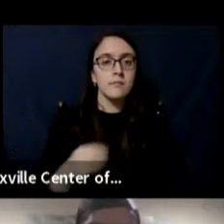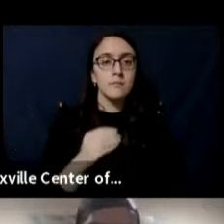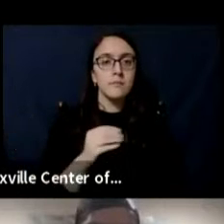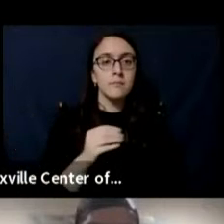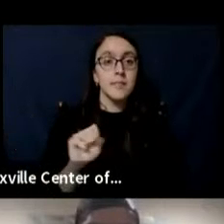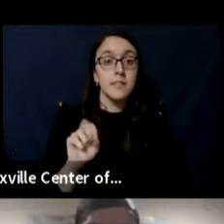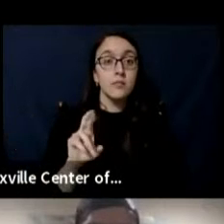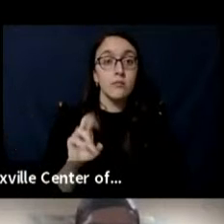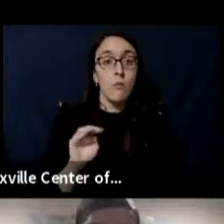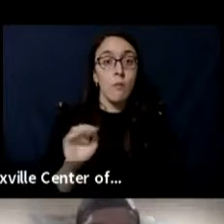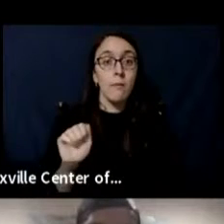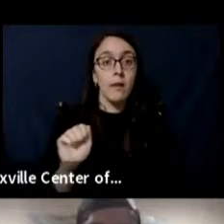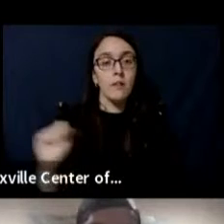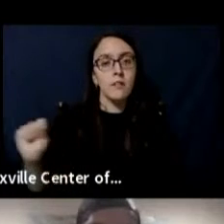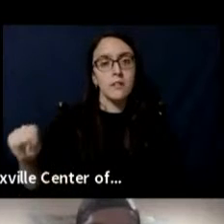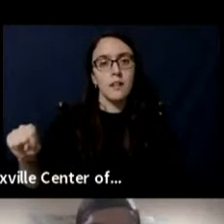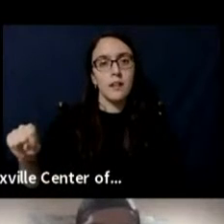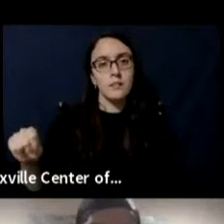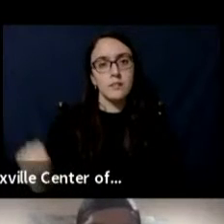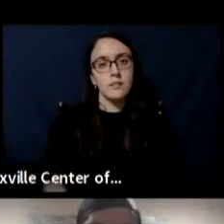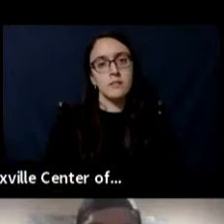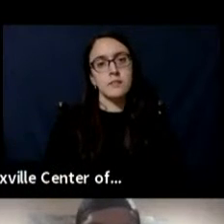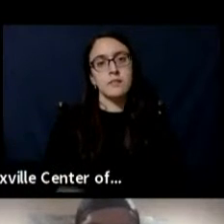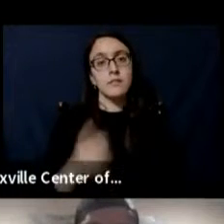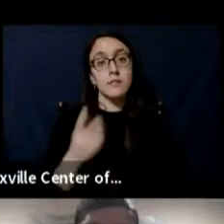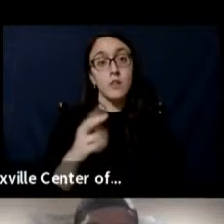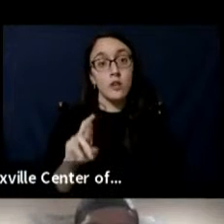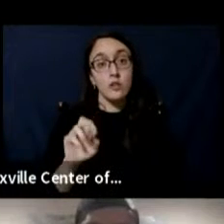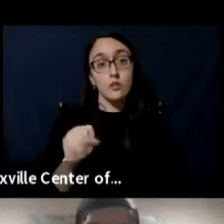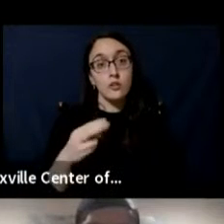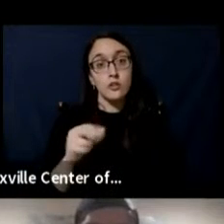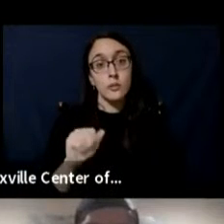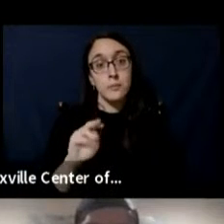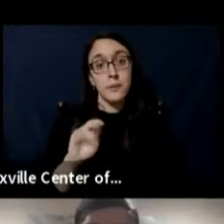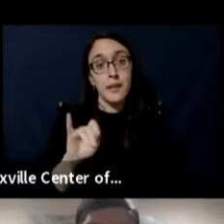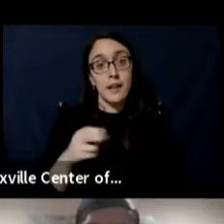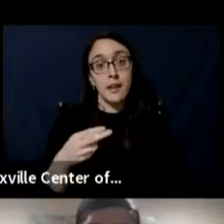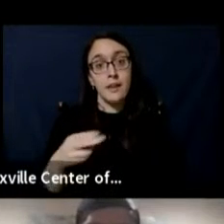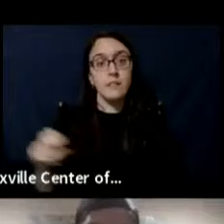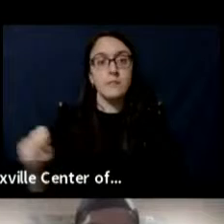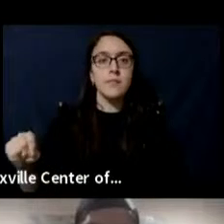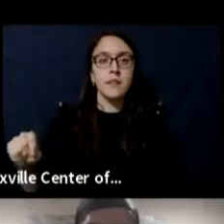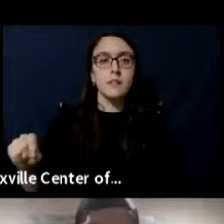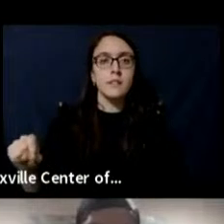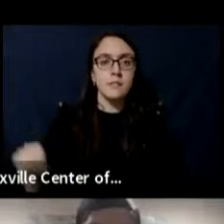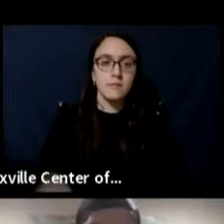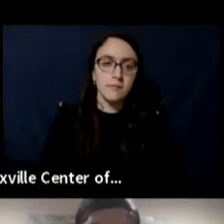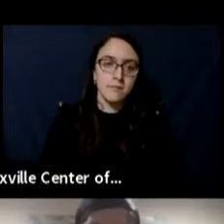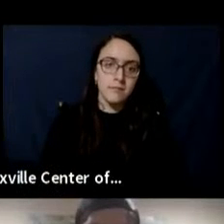Roma? Yes. Dr. Shamia? Yes.